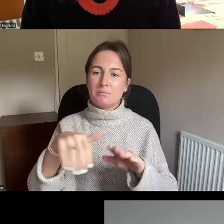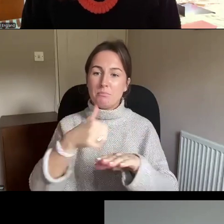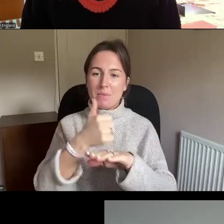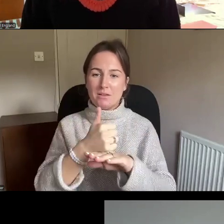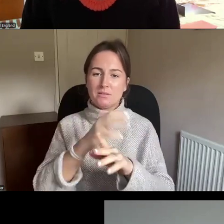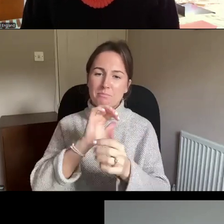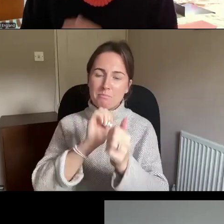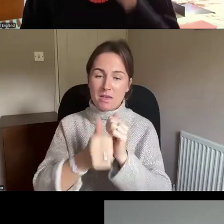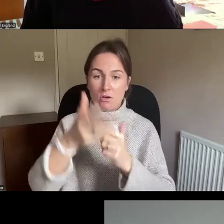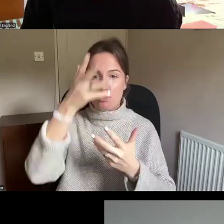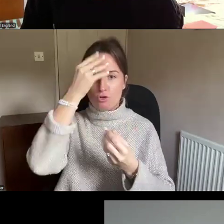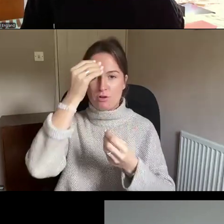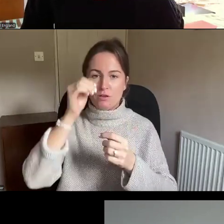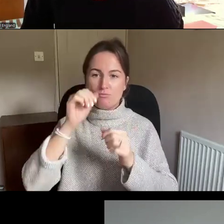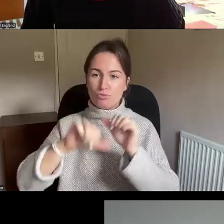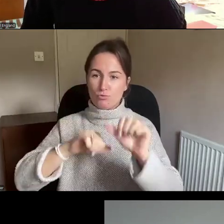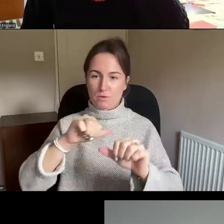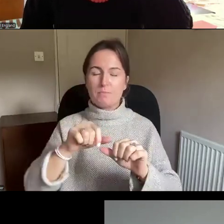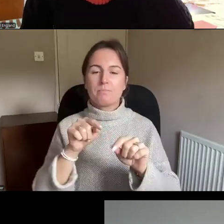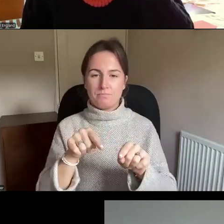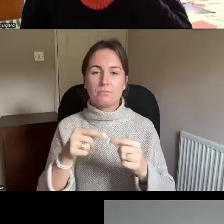Programme. Today, we're joined